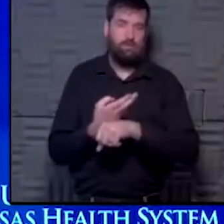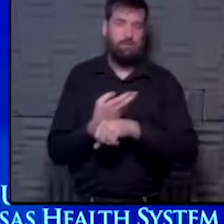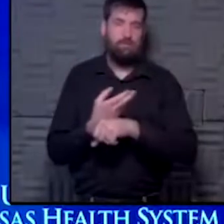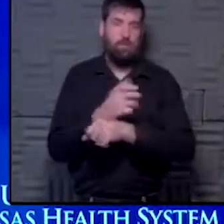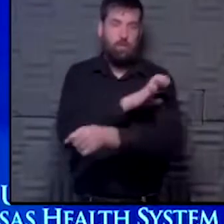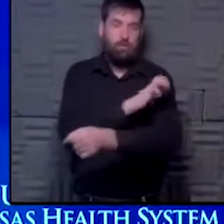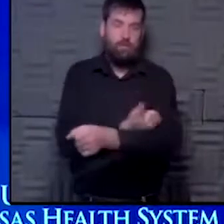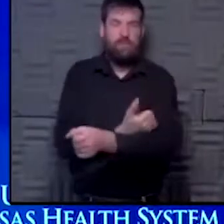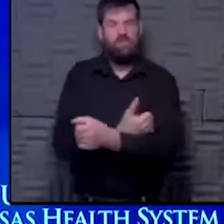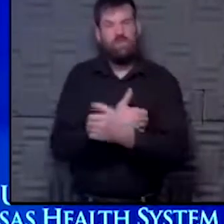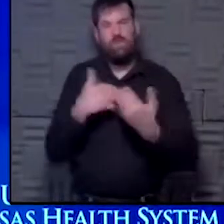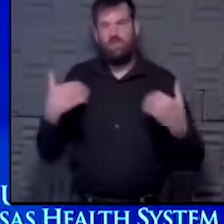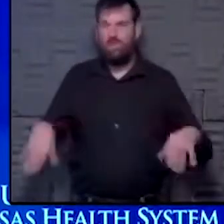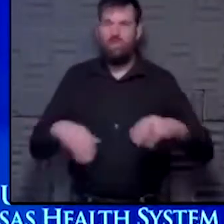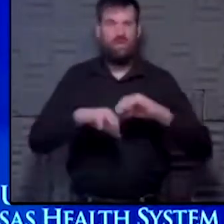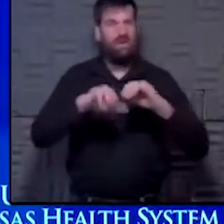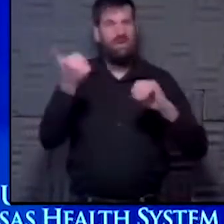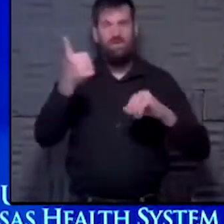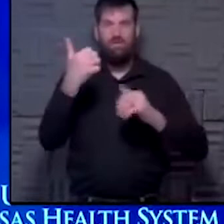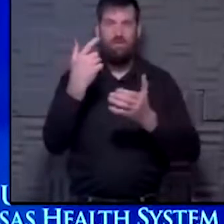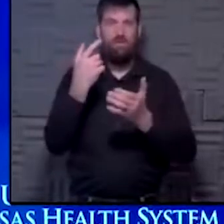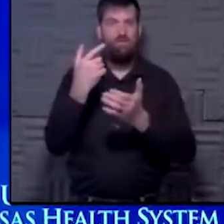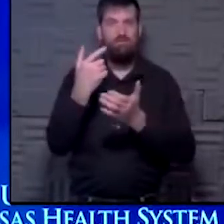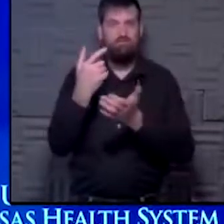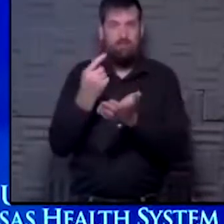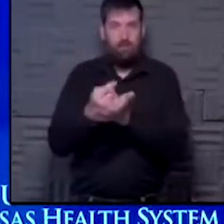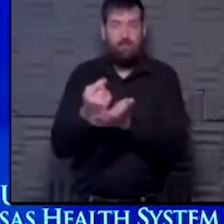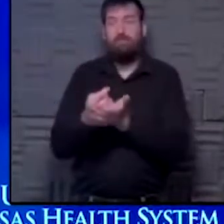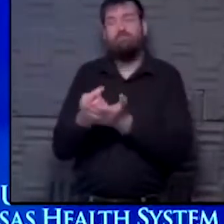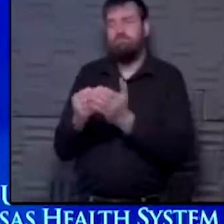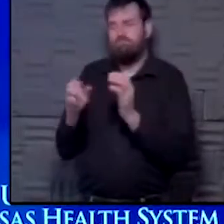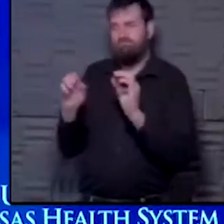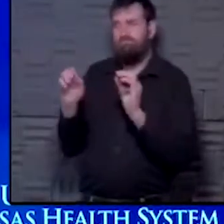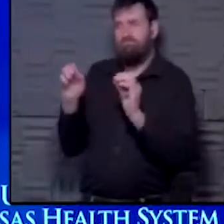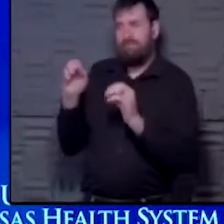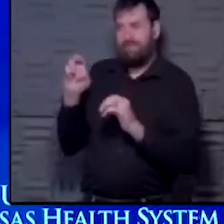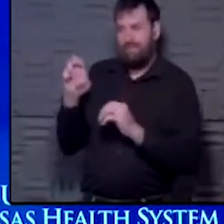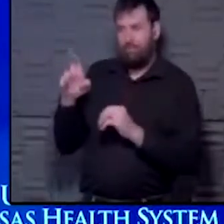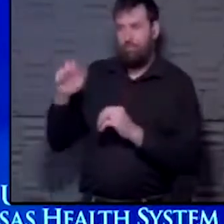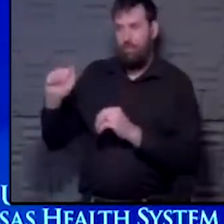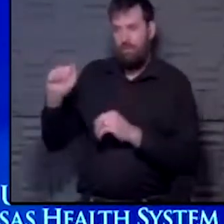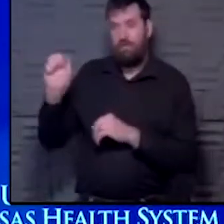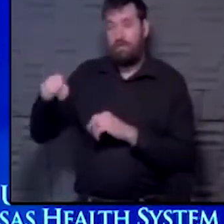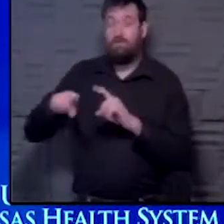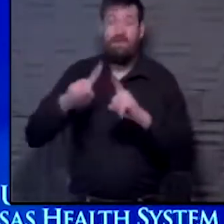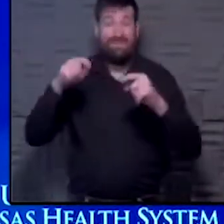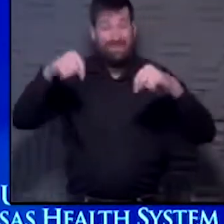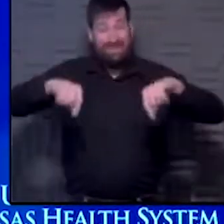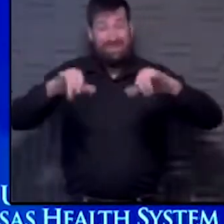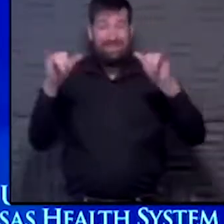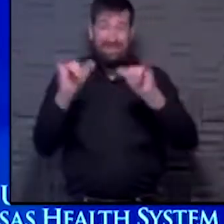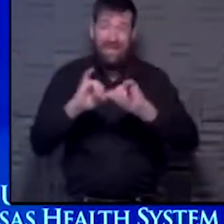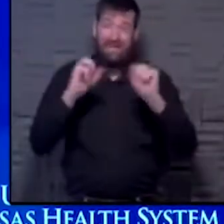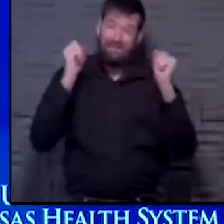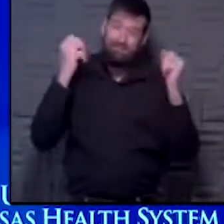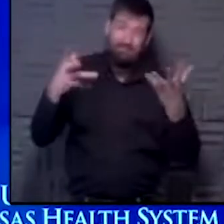and you had a very deadly drug. Now, we've had other EUAs for other things, but not of this scale, to be quite honest.